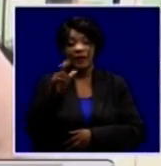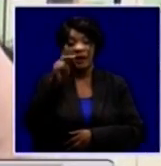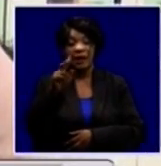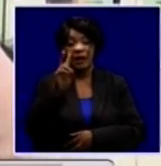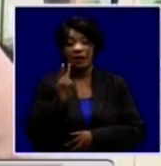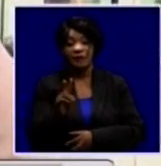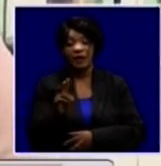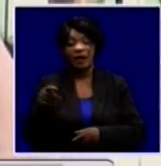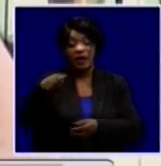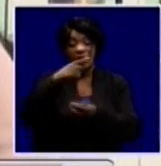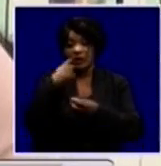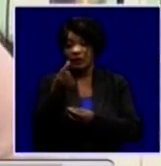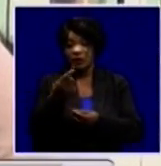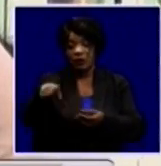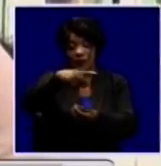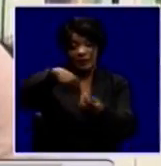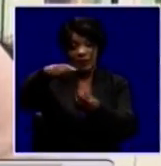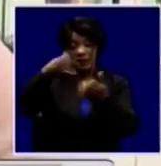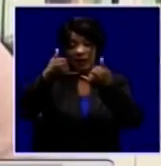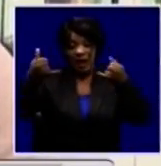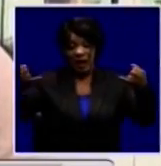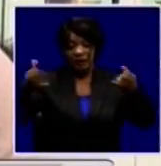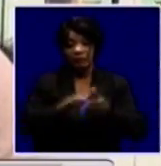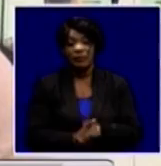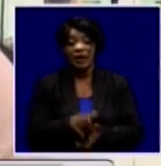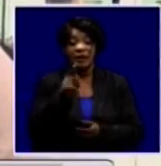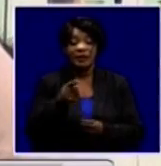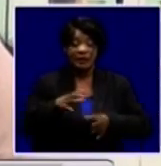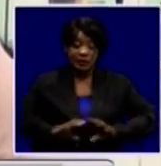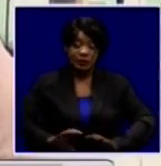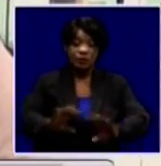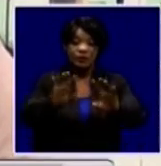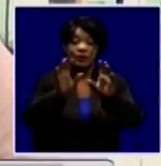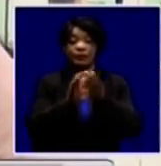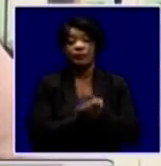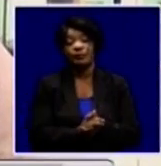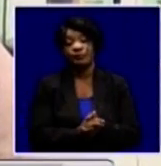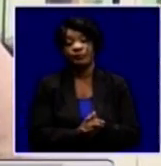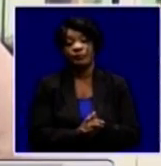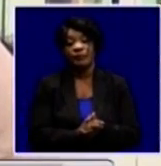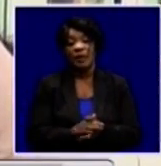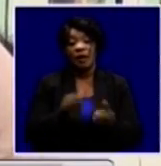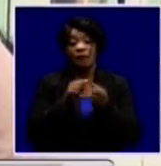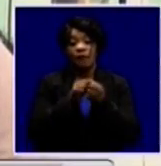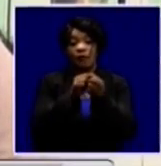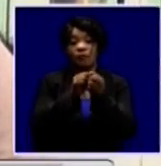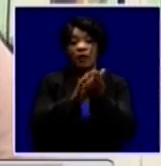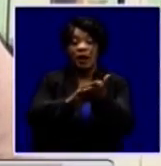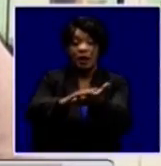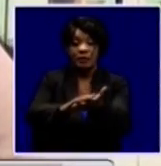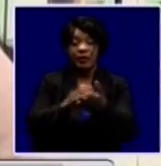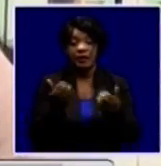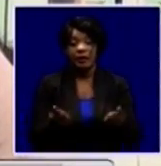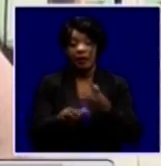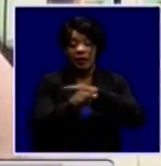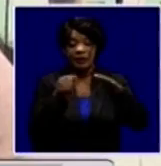single circuit transmission line, is on course as it stands now. And so from Kawe, step down a substation.